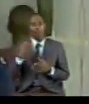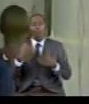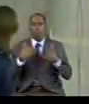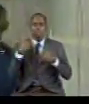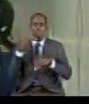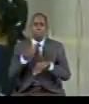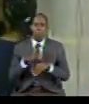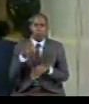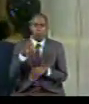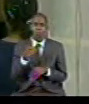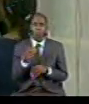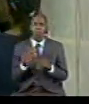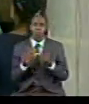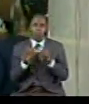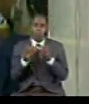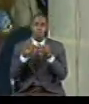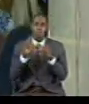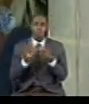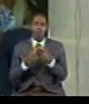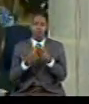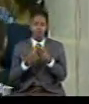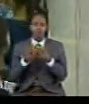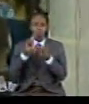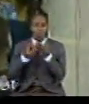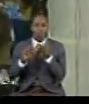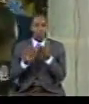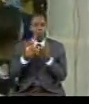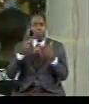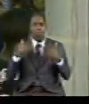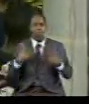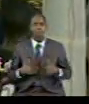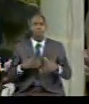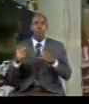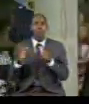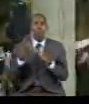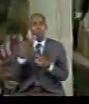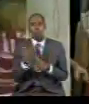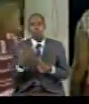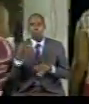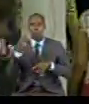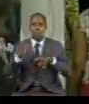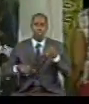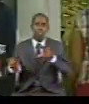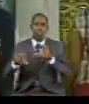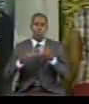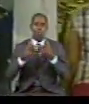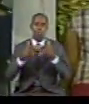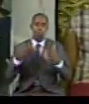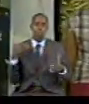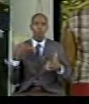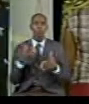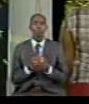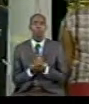Keep on checking your body. Do the things you couldn't do before because God has healed you.